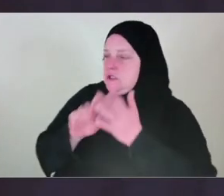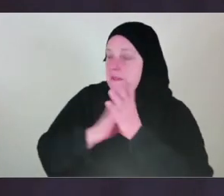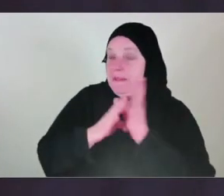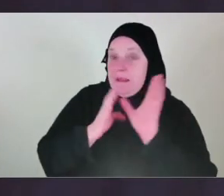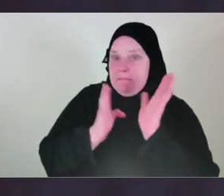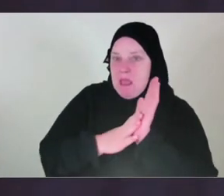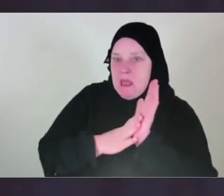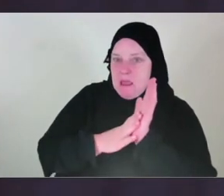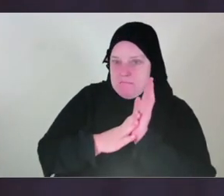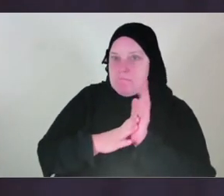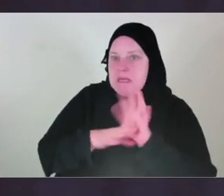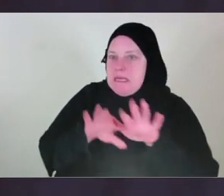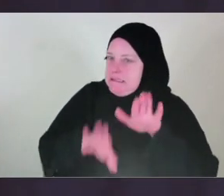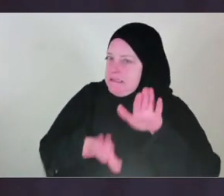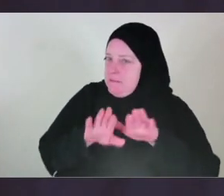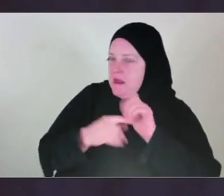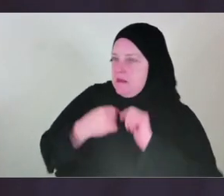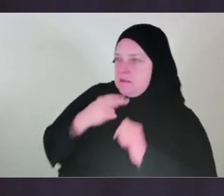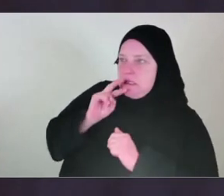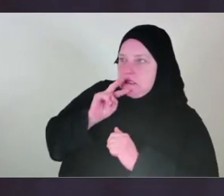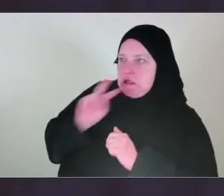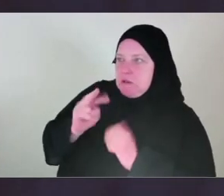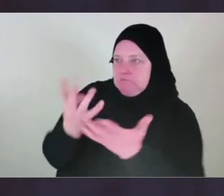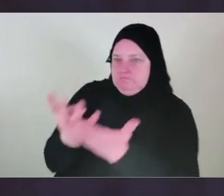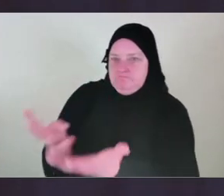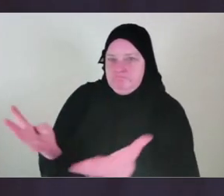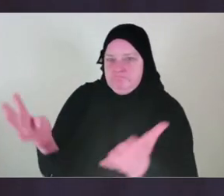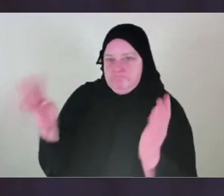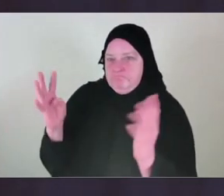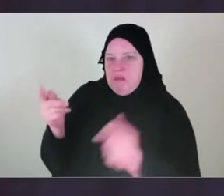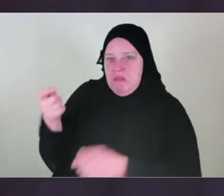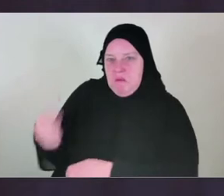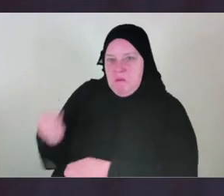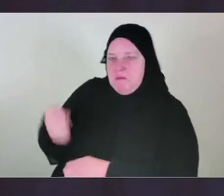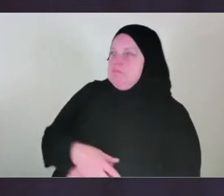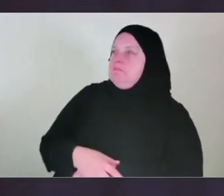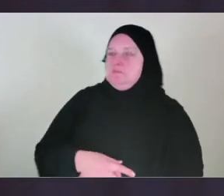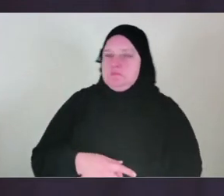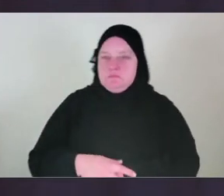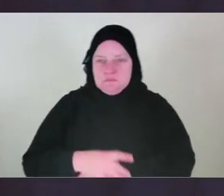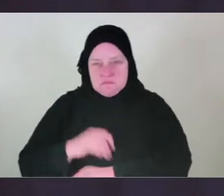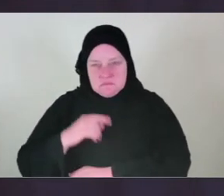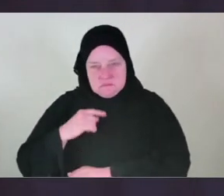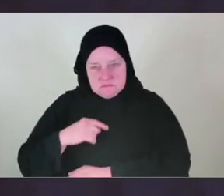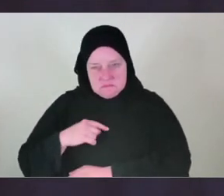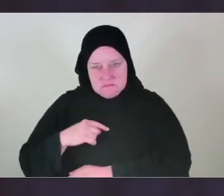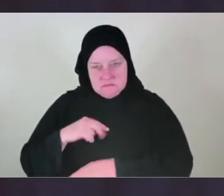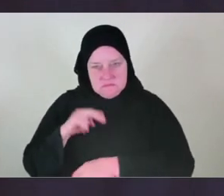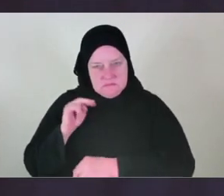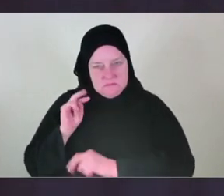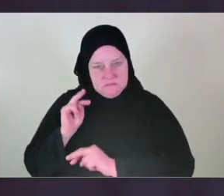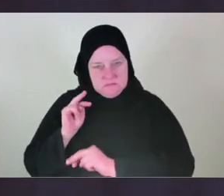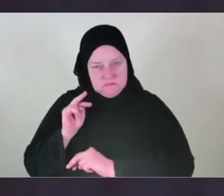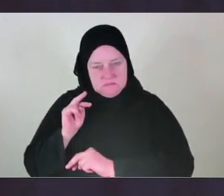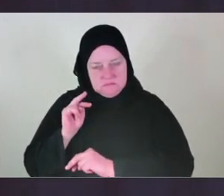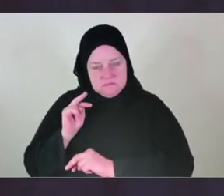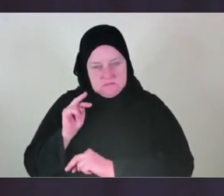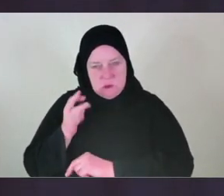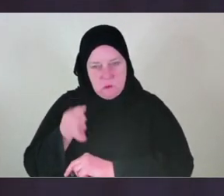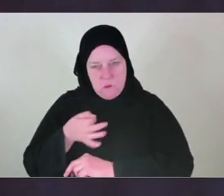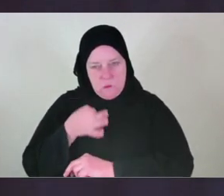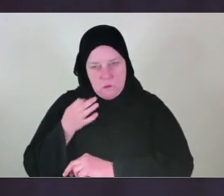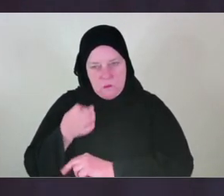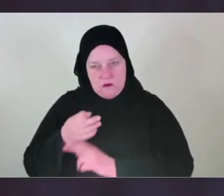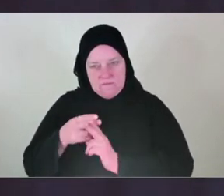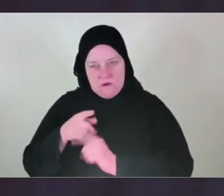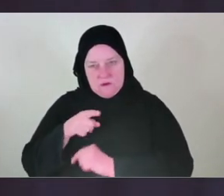Why? Because you are answering in front of people that are waiting for a single mistake to